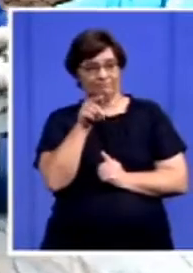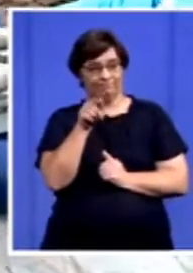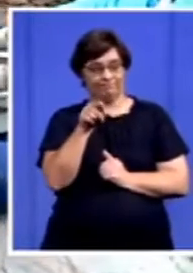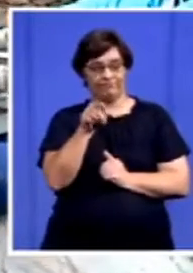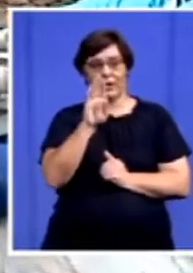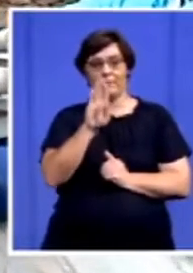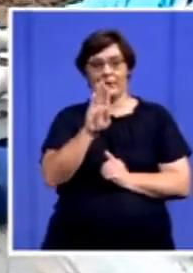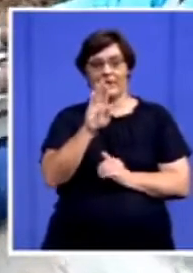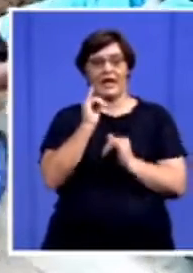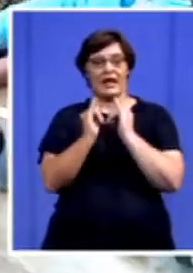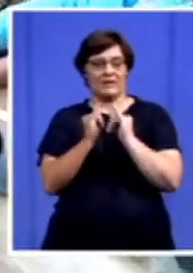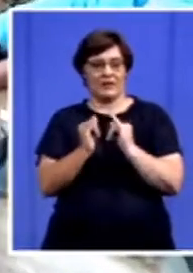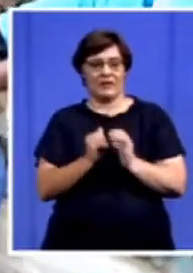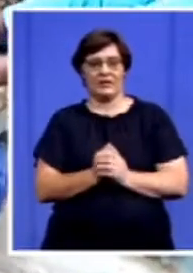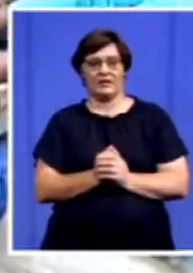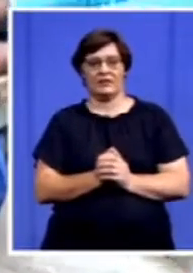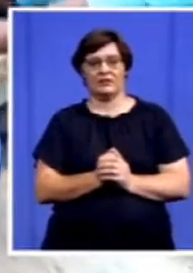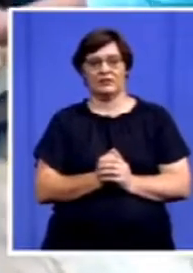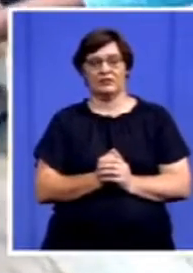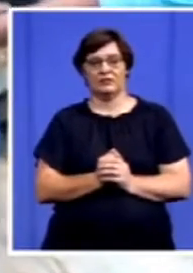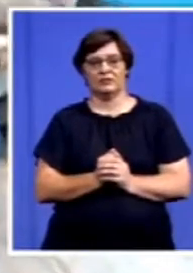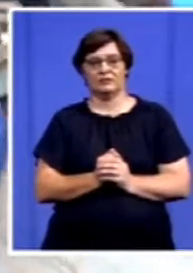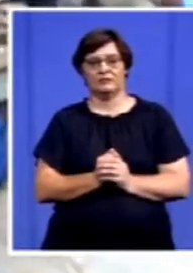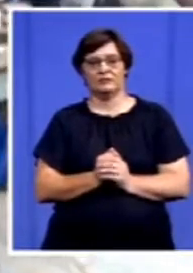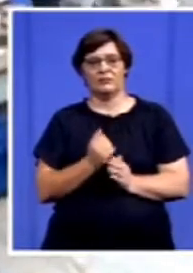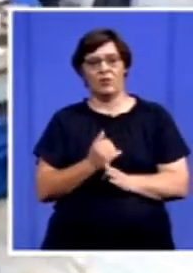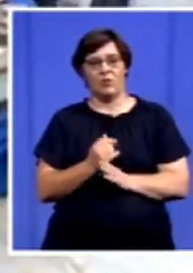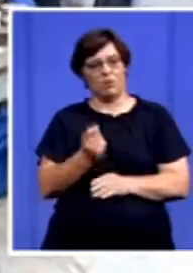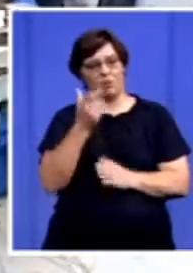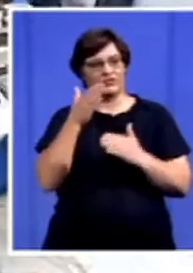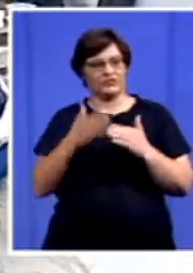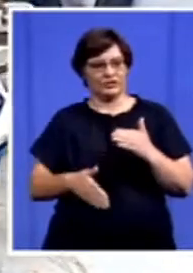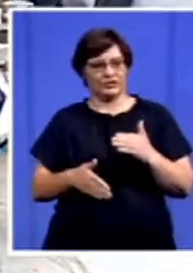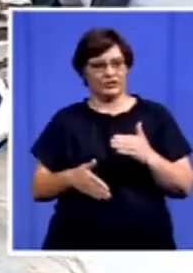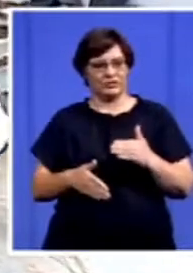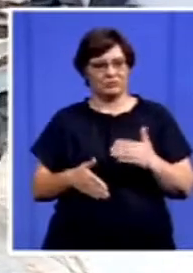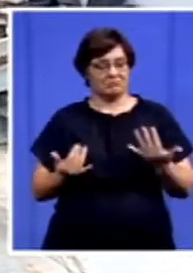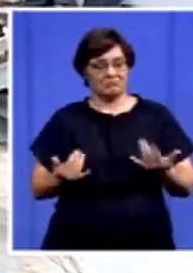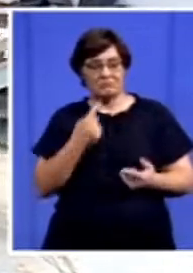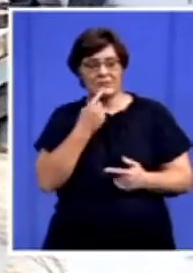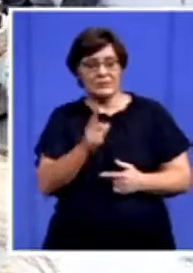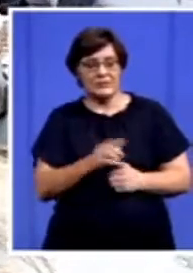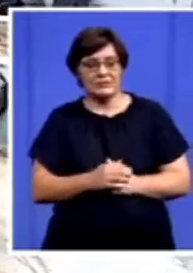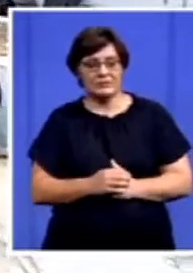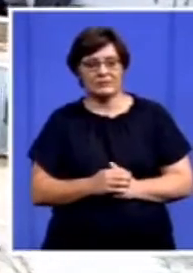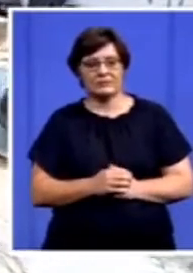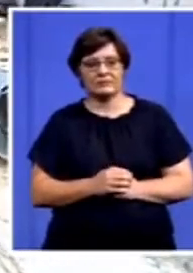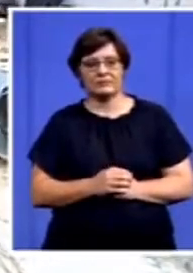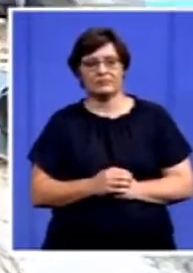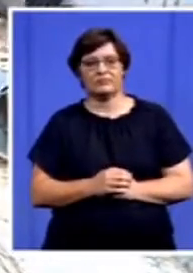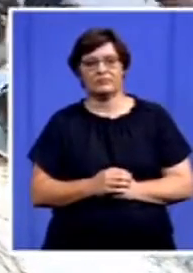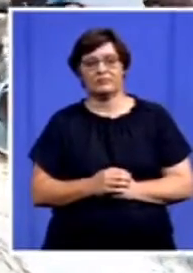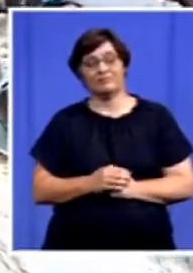yes. Work is about to be completed. Where would you say we are at this stage? No, at this site, work is